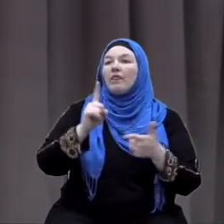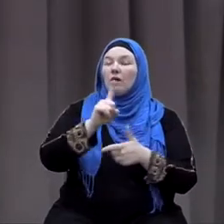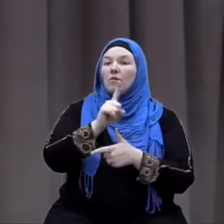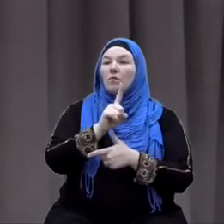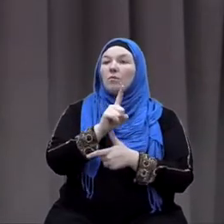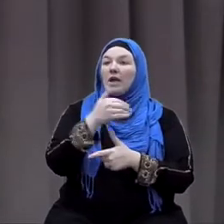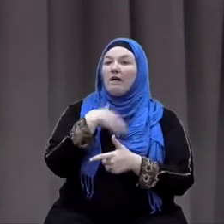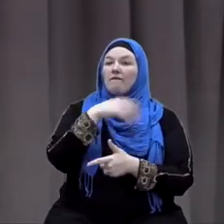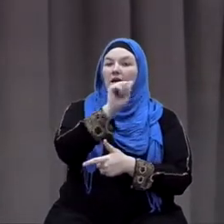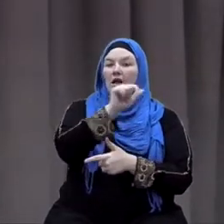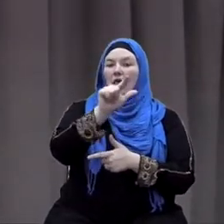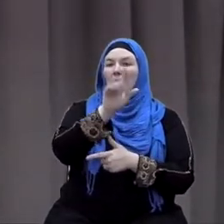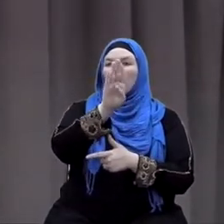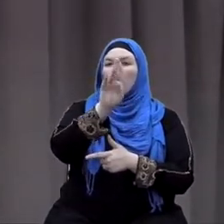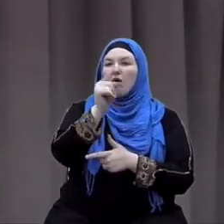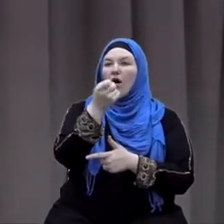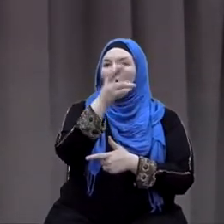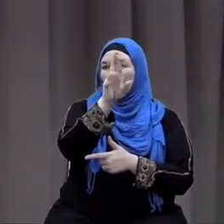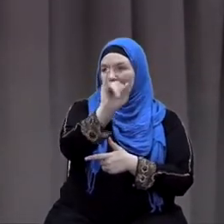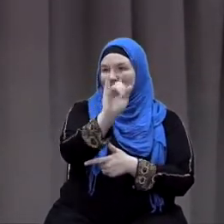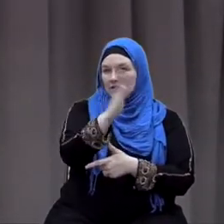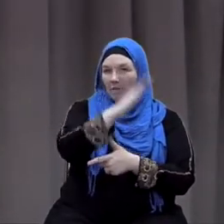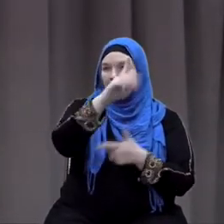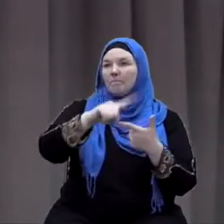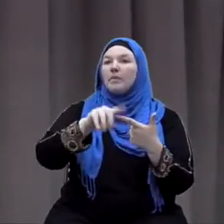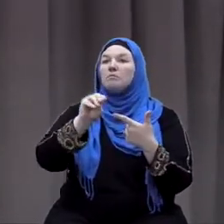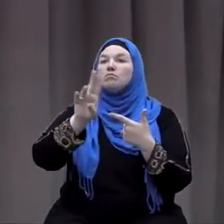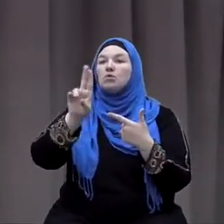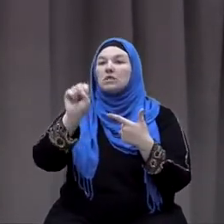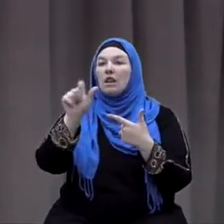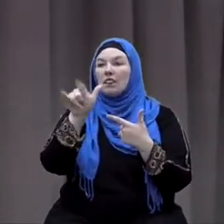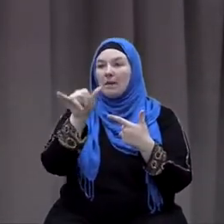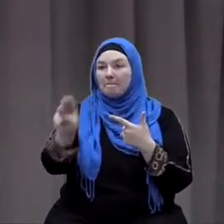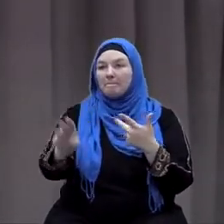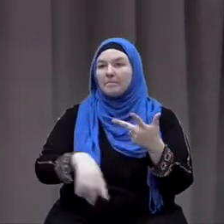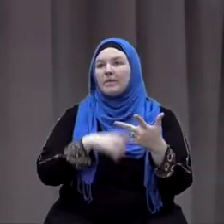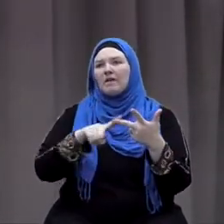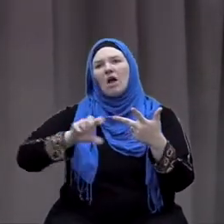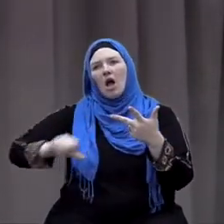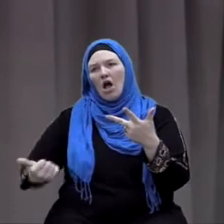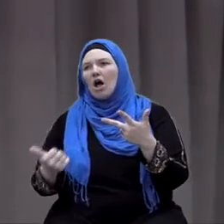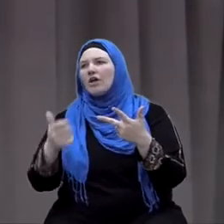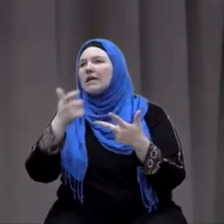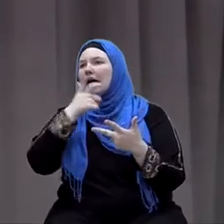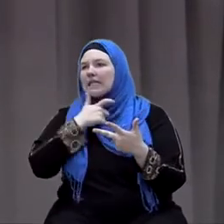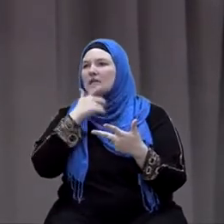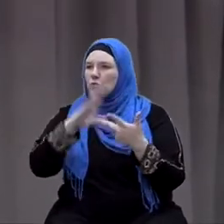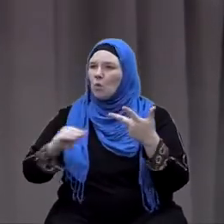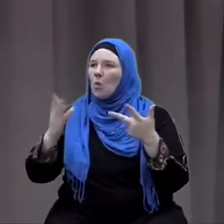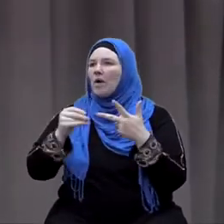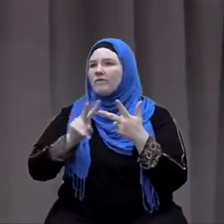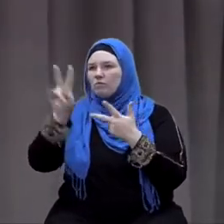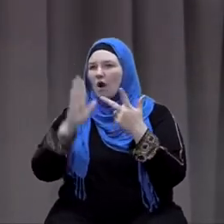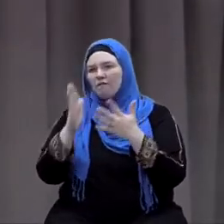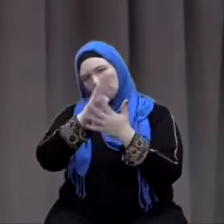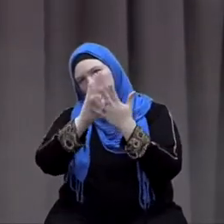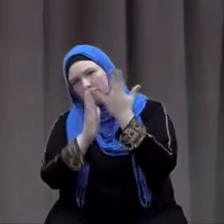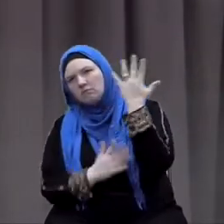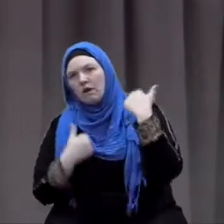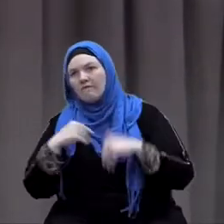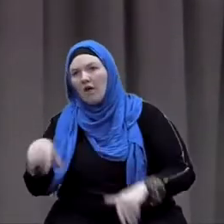have Al-Bukhari, the top, we have Muslim, second, and we have other books that come after